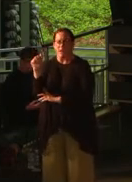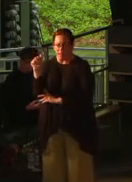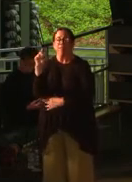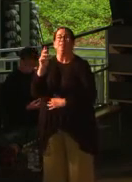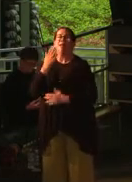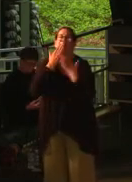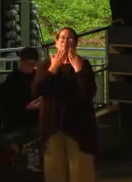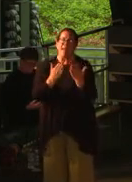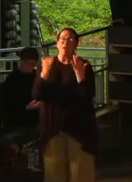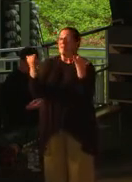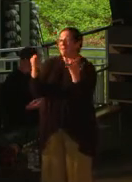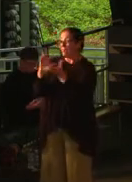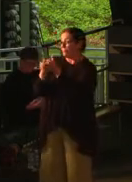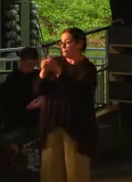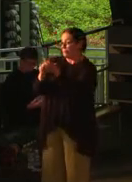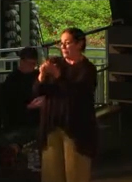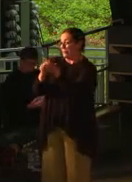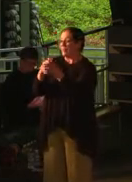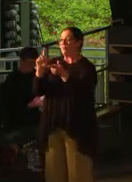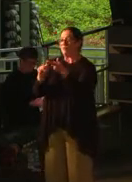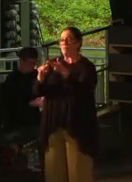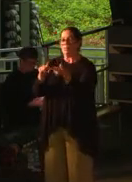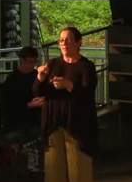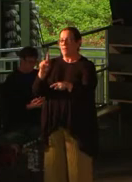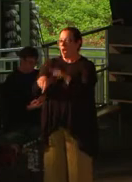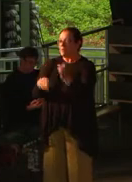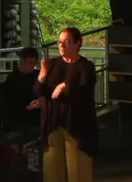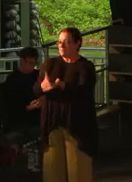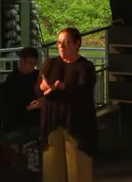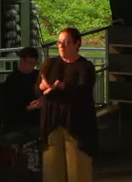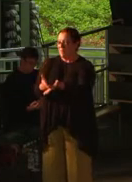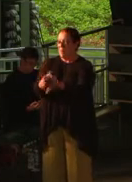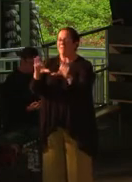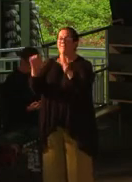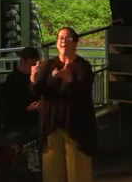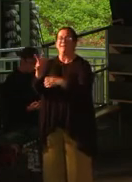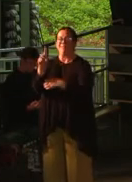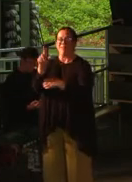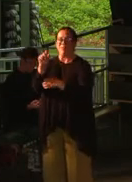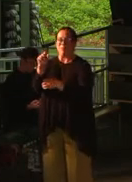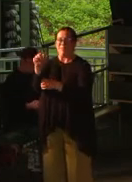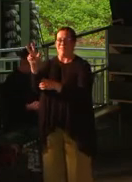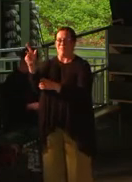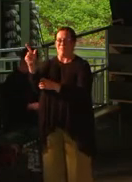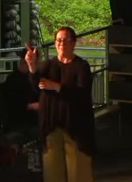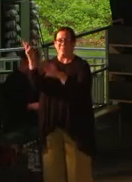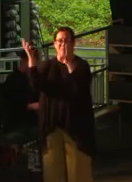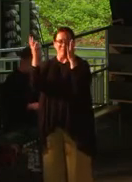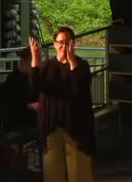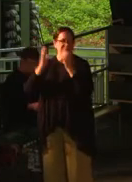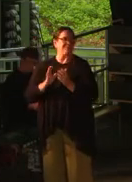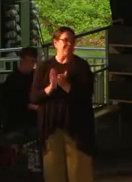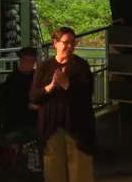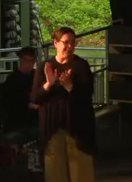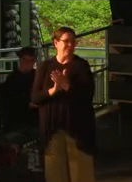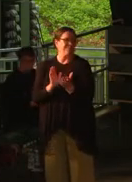now, congratulations to the unstoppable class of 2023.